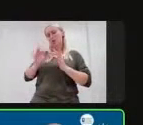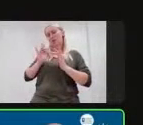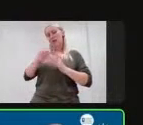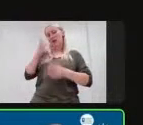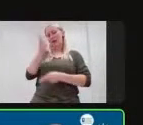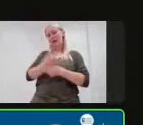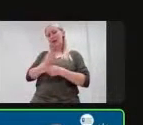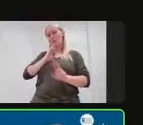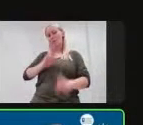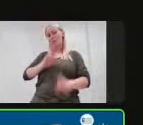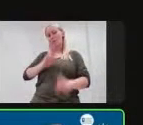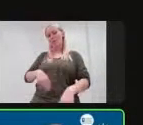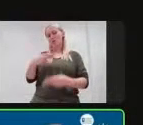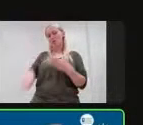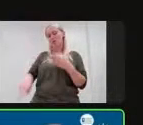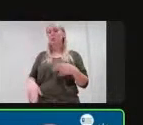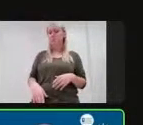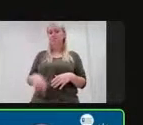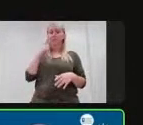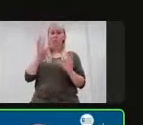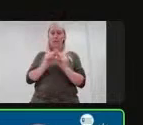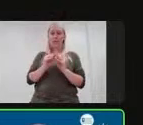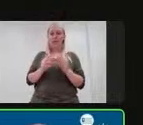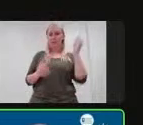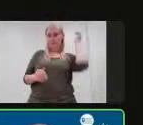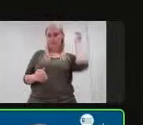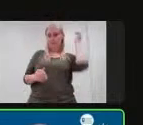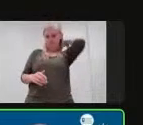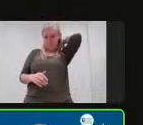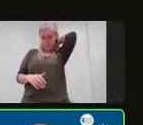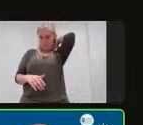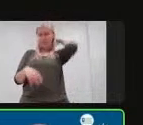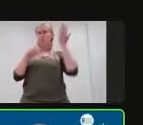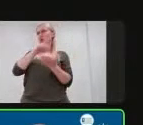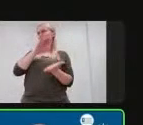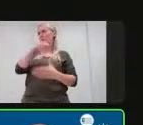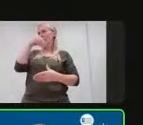short in meeting. I should clarify that in meeting.